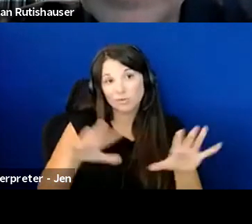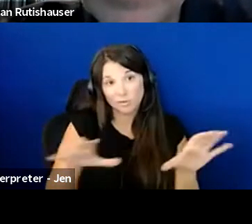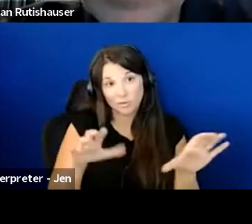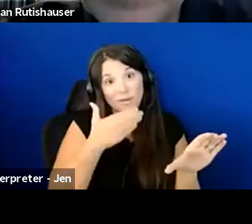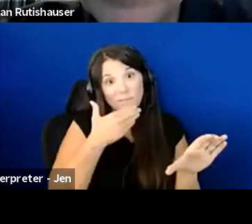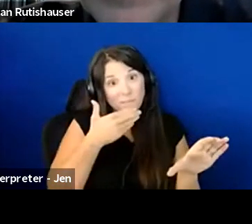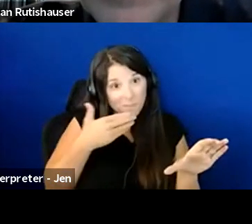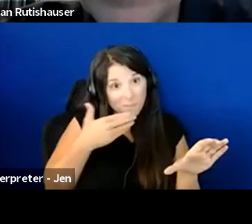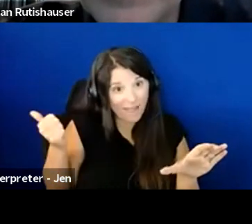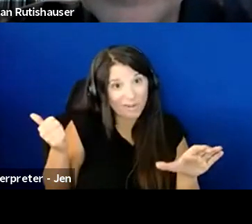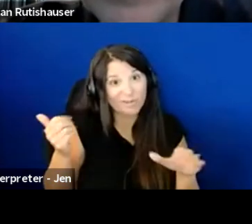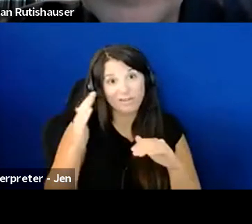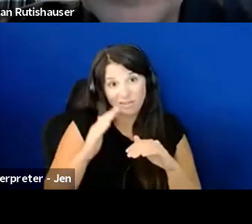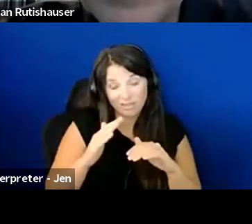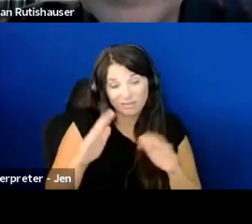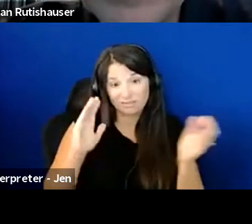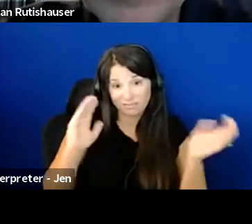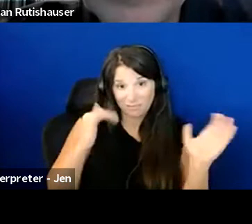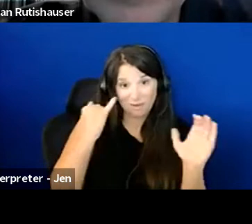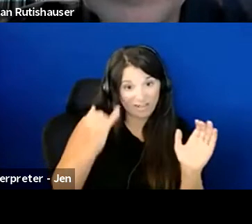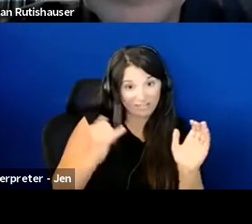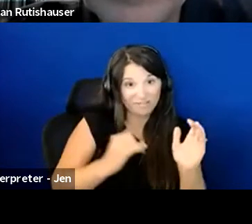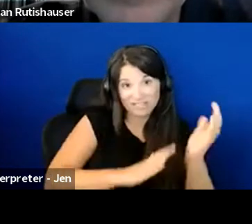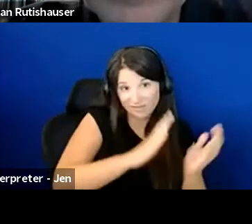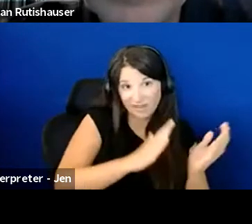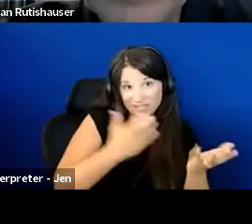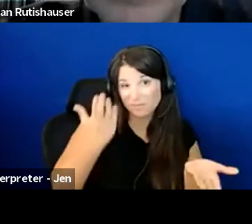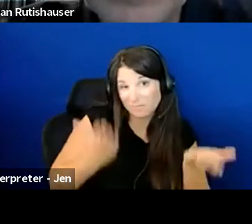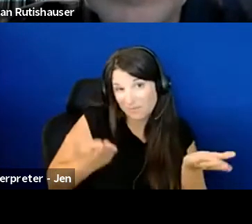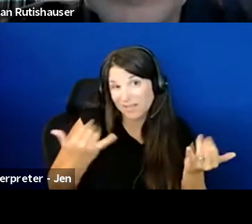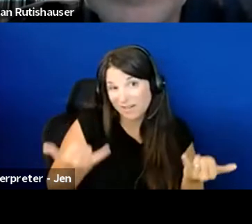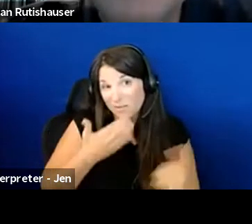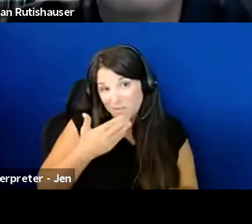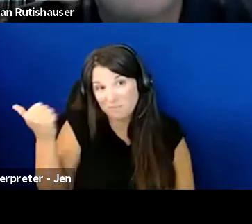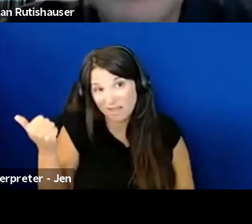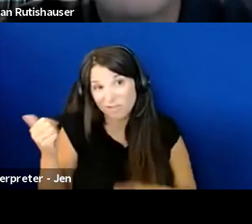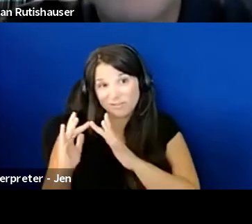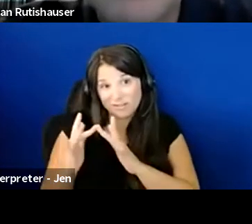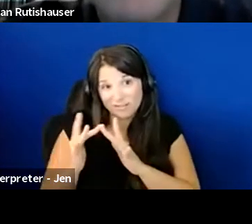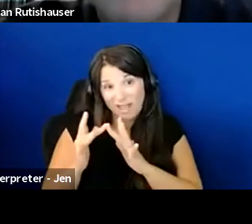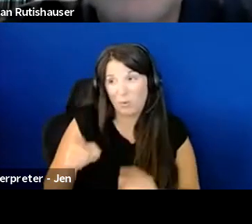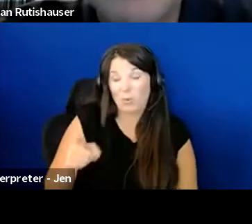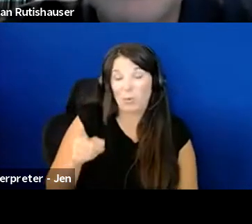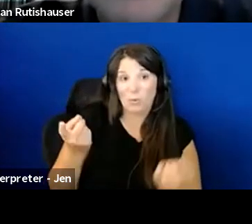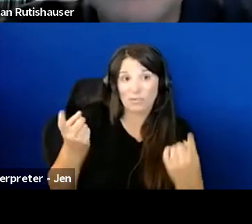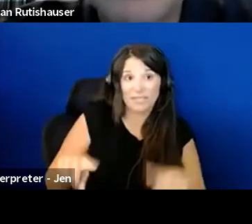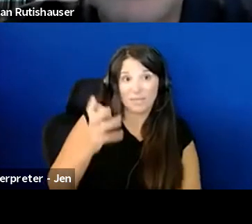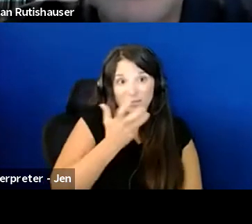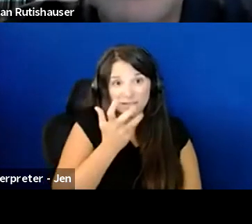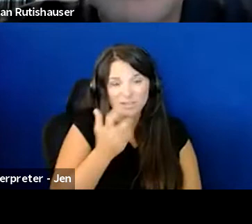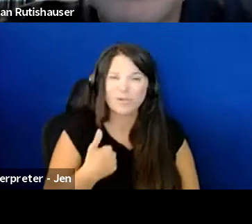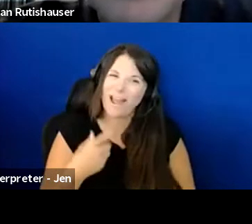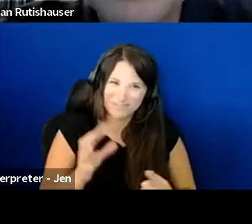even would have performed if we had been face to face, and it's happening online. So I was the exception. I had